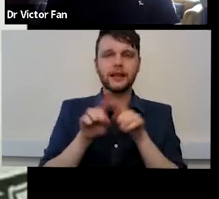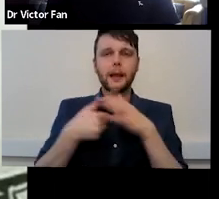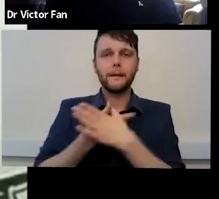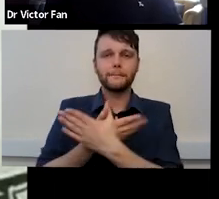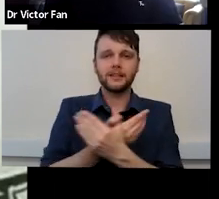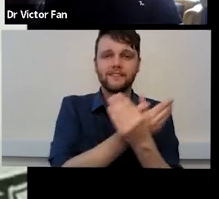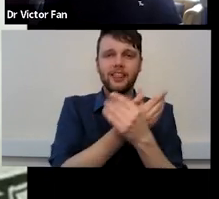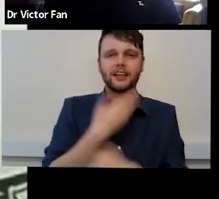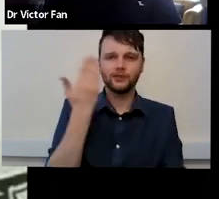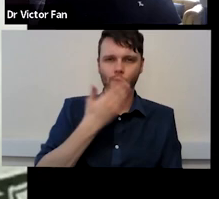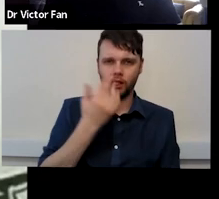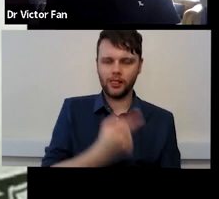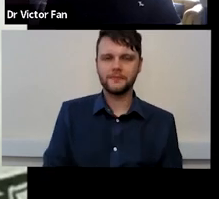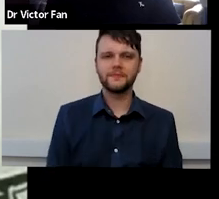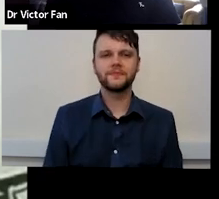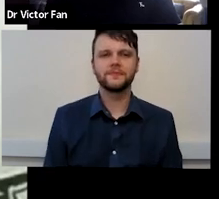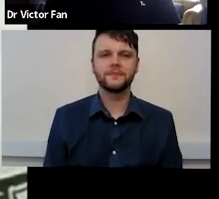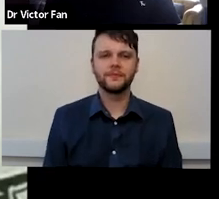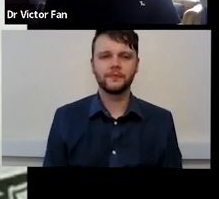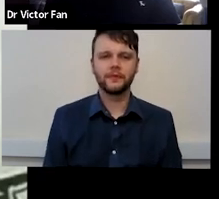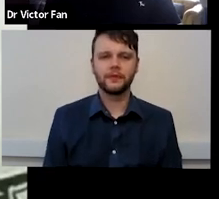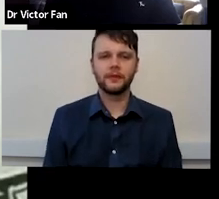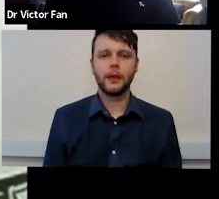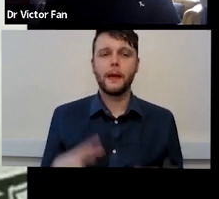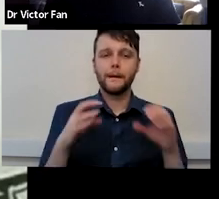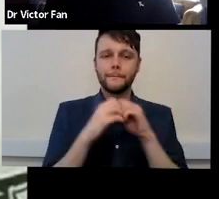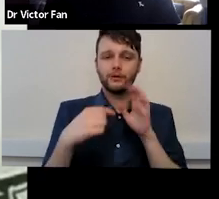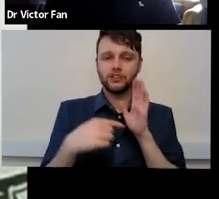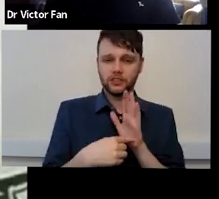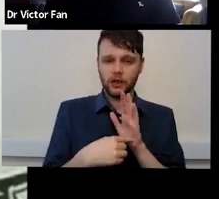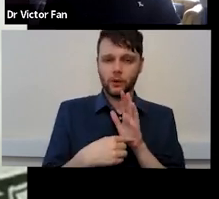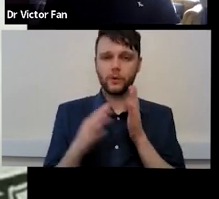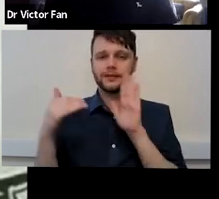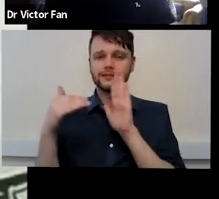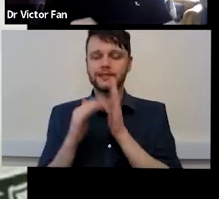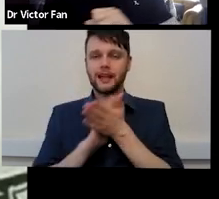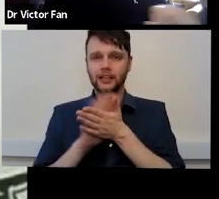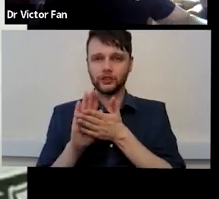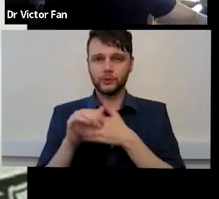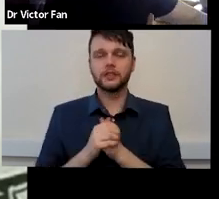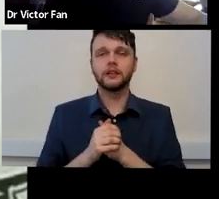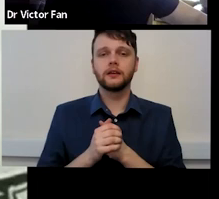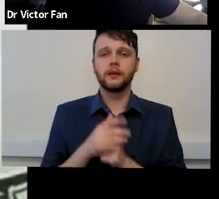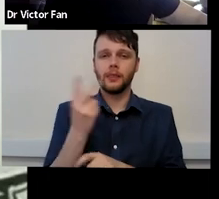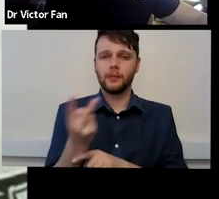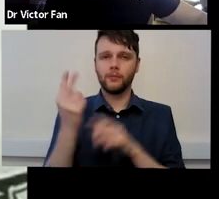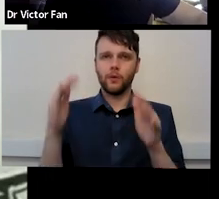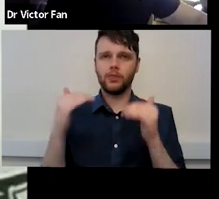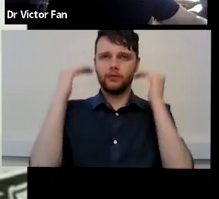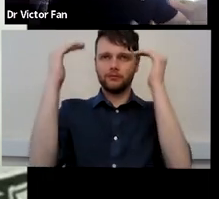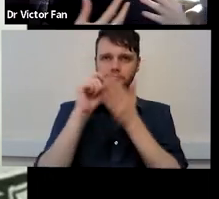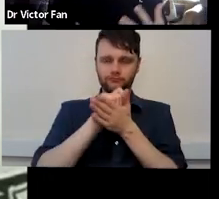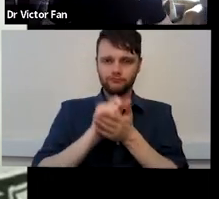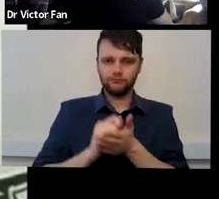Butterfly School. And Bao Tian Xiao and Zhang Henshui are the two major authors that were